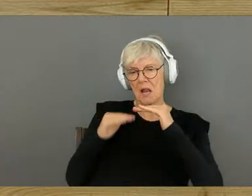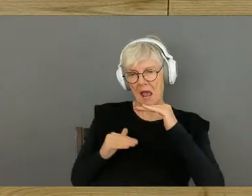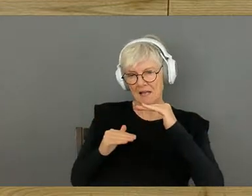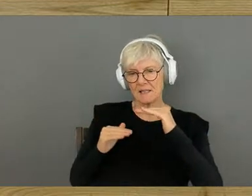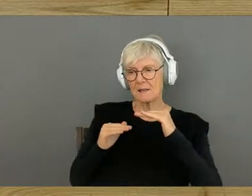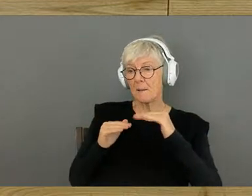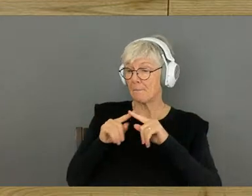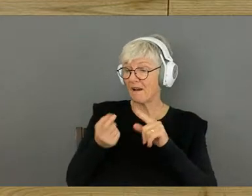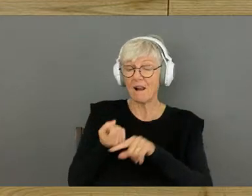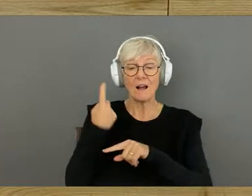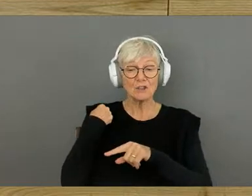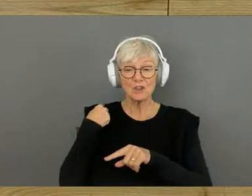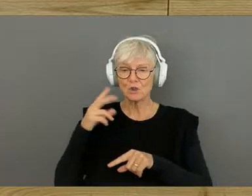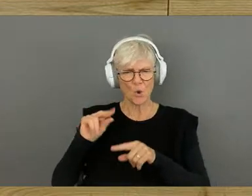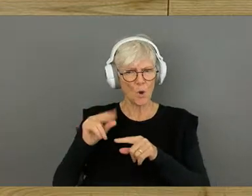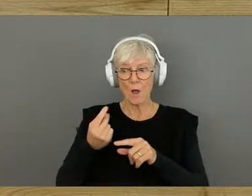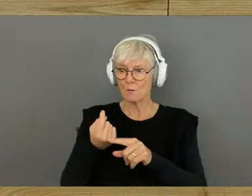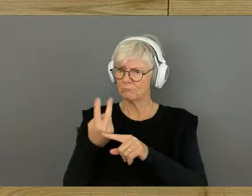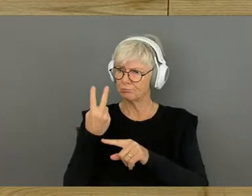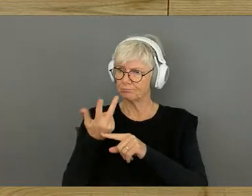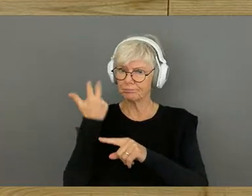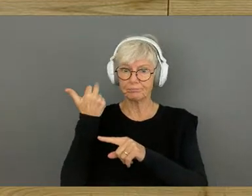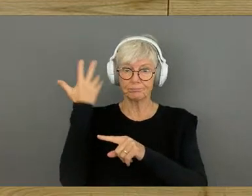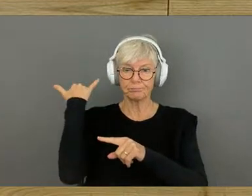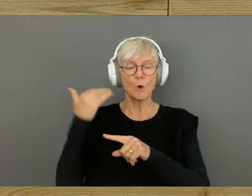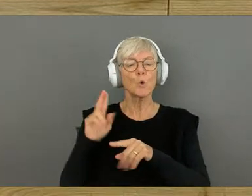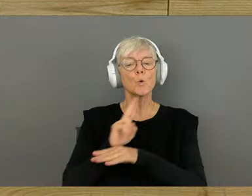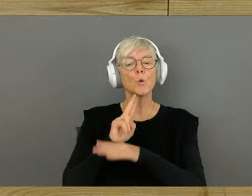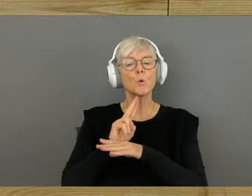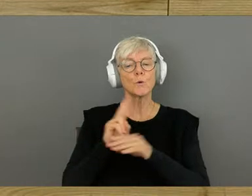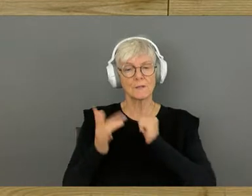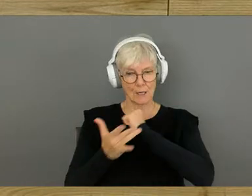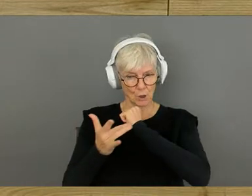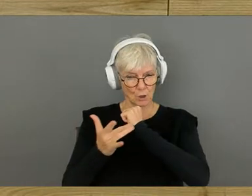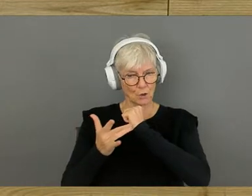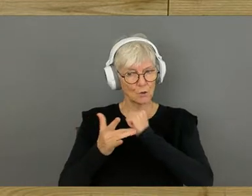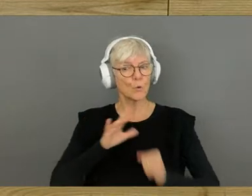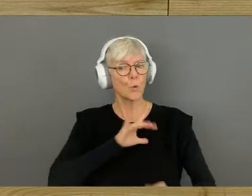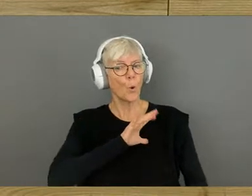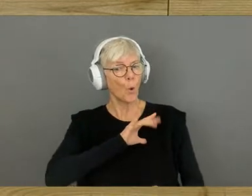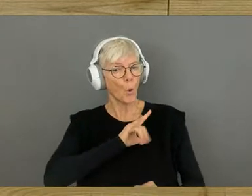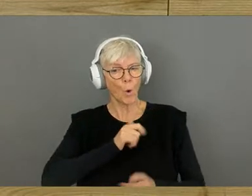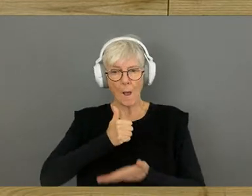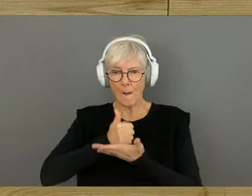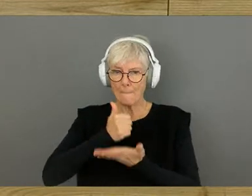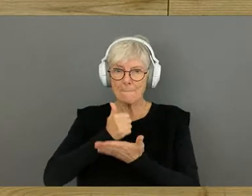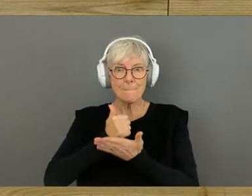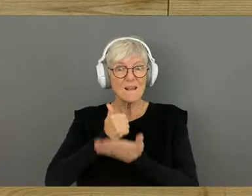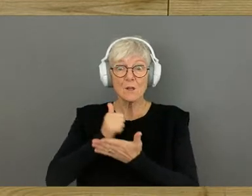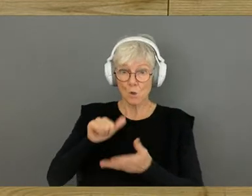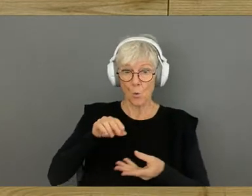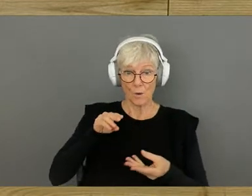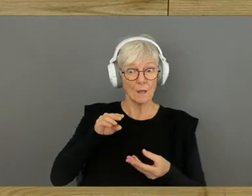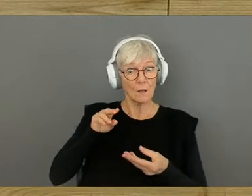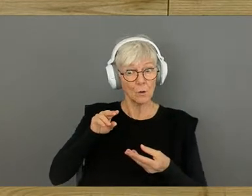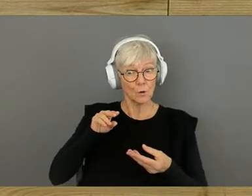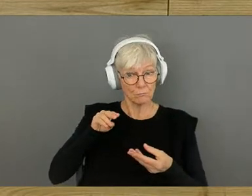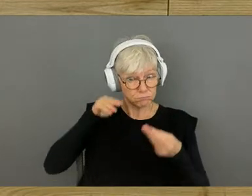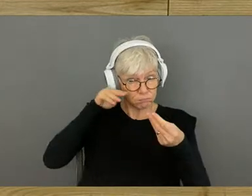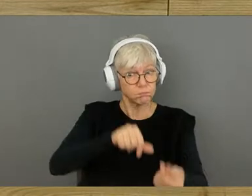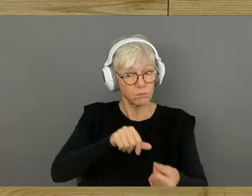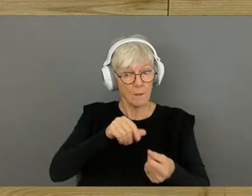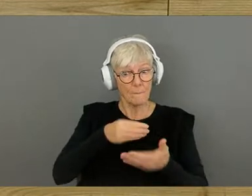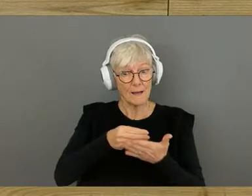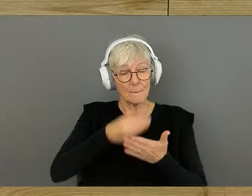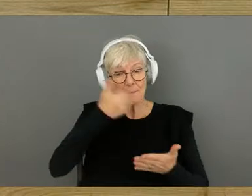past several years we've actually used some technologies that actually help us with some of the using those dollars more efficiently. So we're using LiDAR,